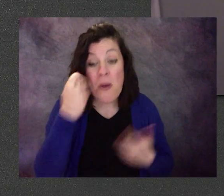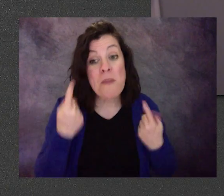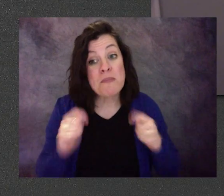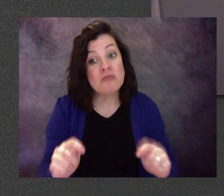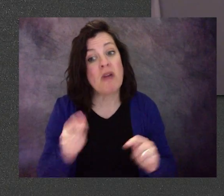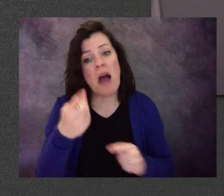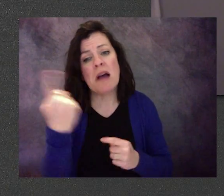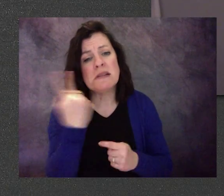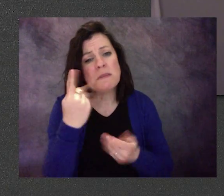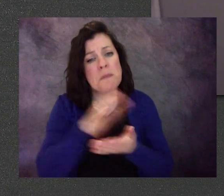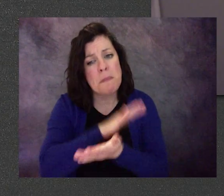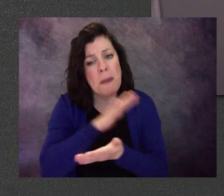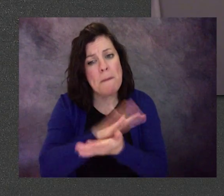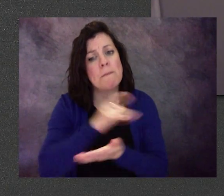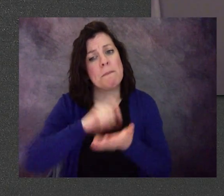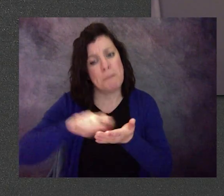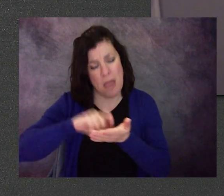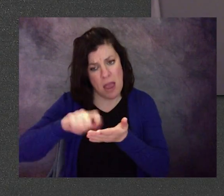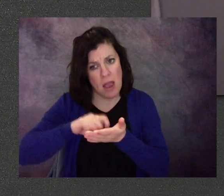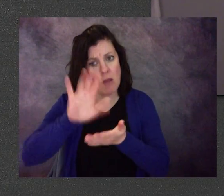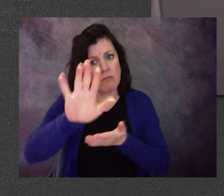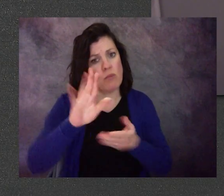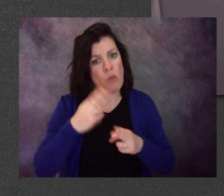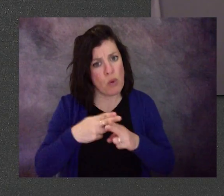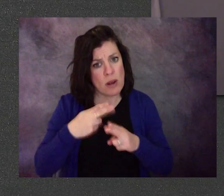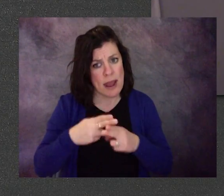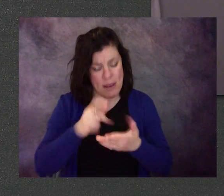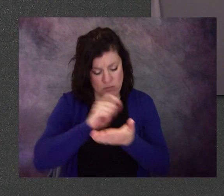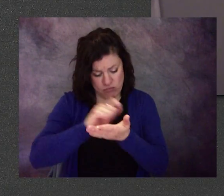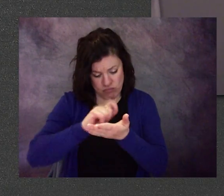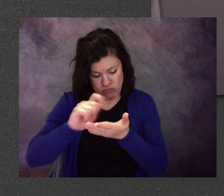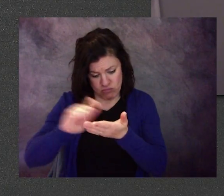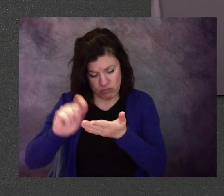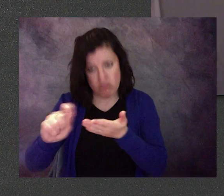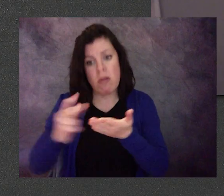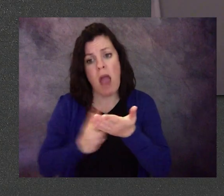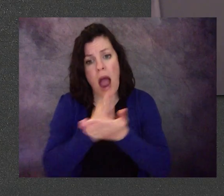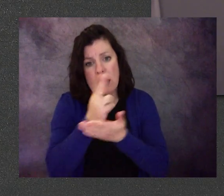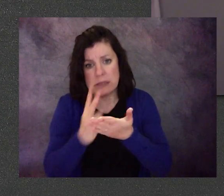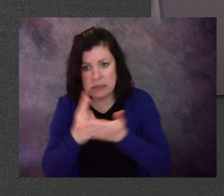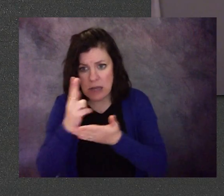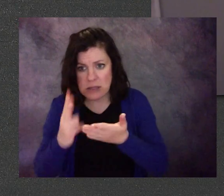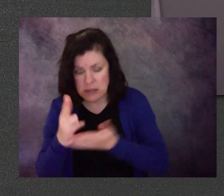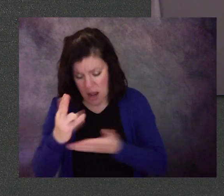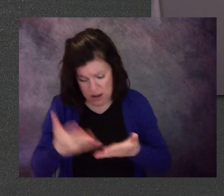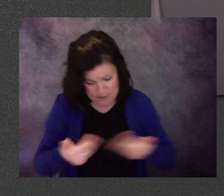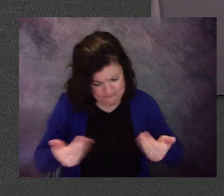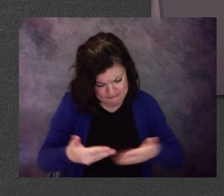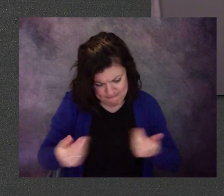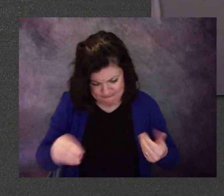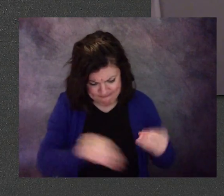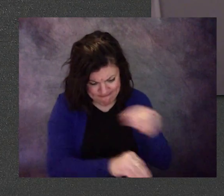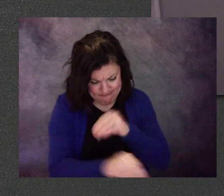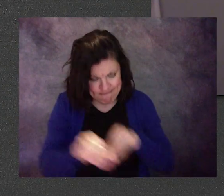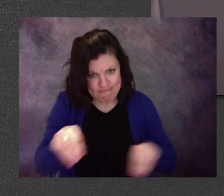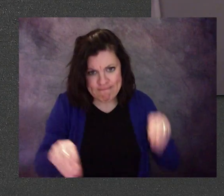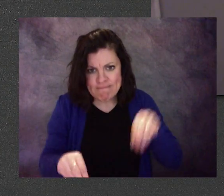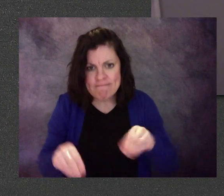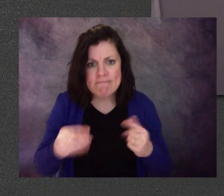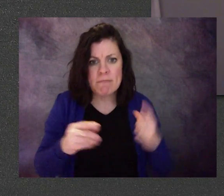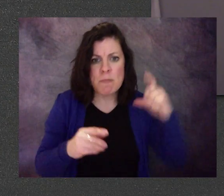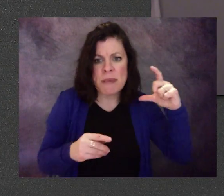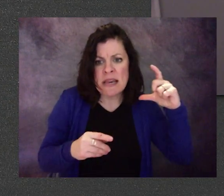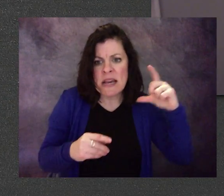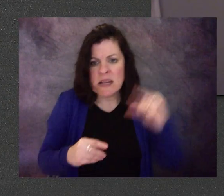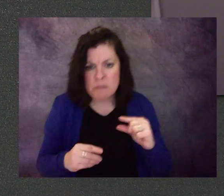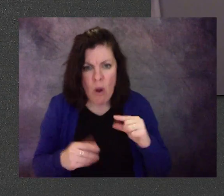a pen, write your name, cut out the letters, and see if you can sort your name, put it in order, and then sort the letters